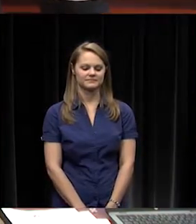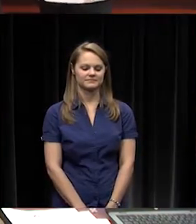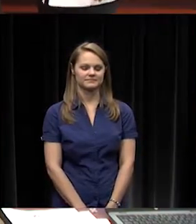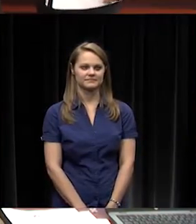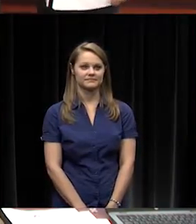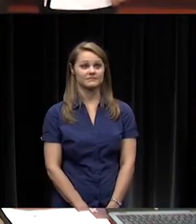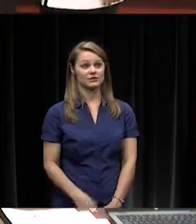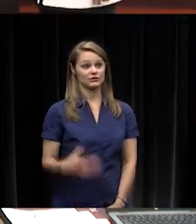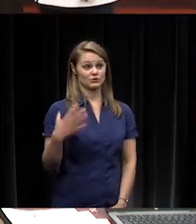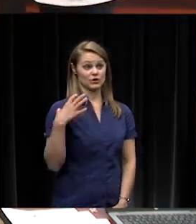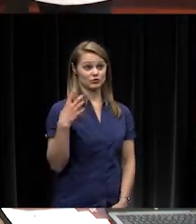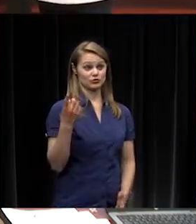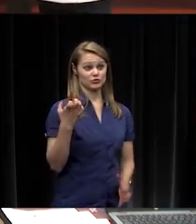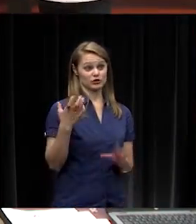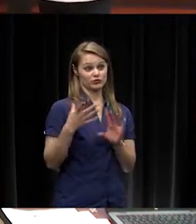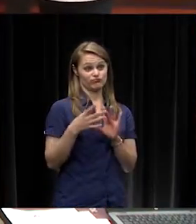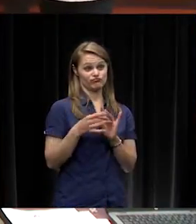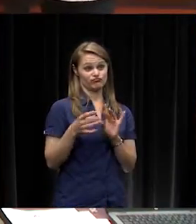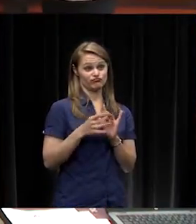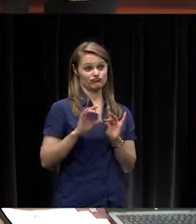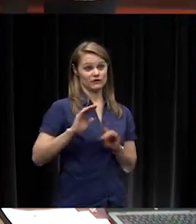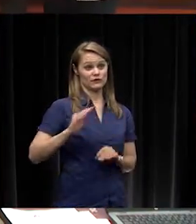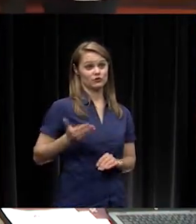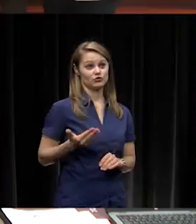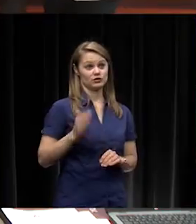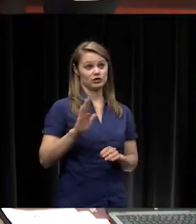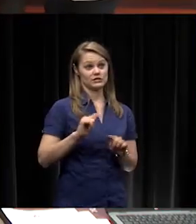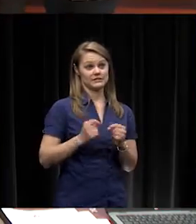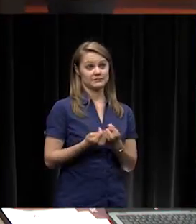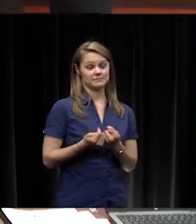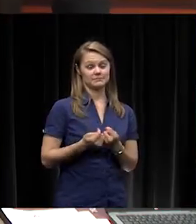And Coach, would you like to say a few words and introduce your team?